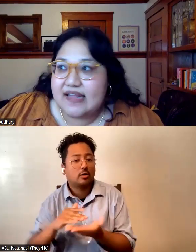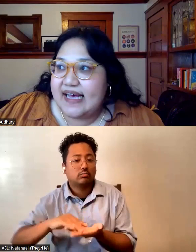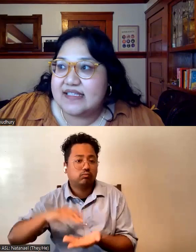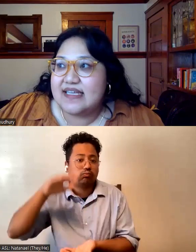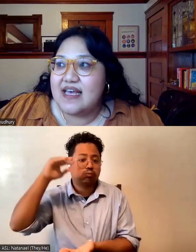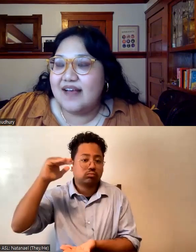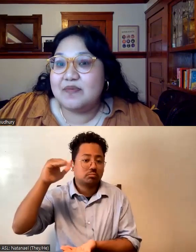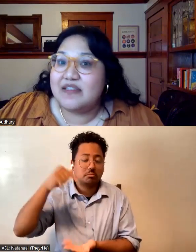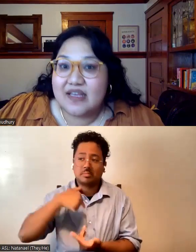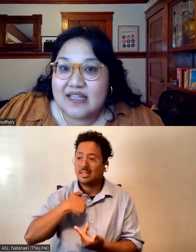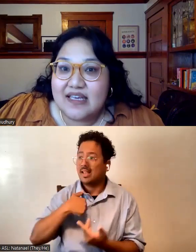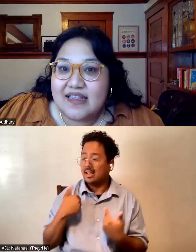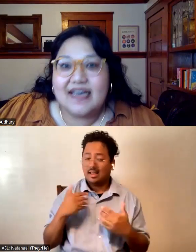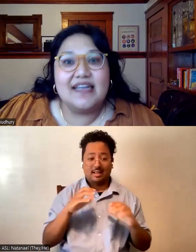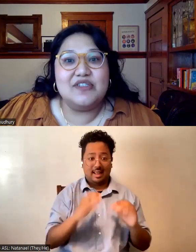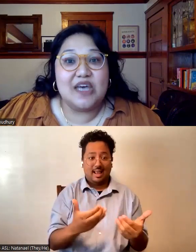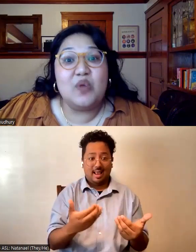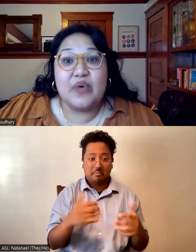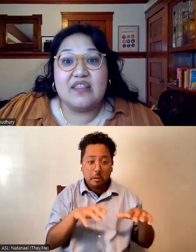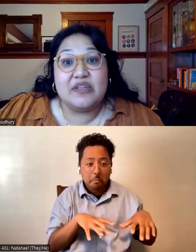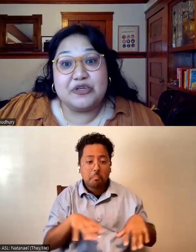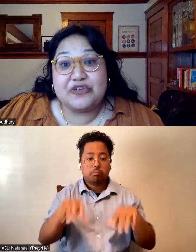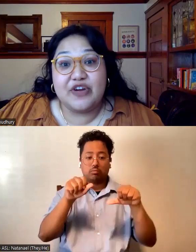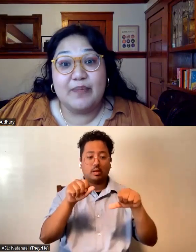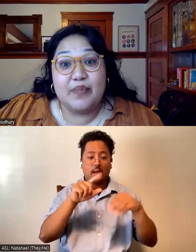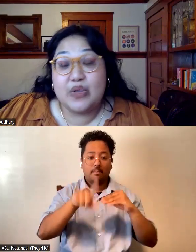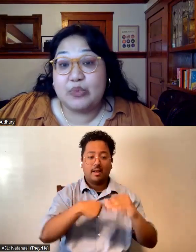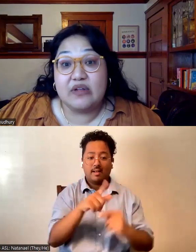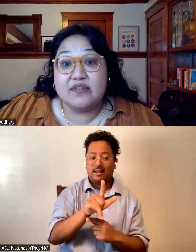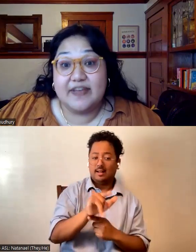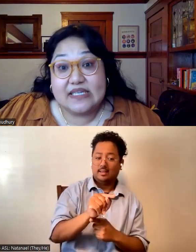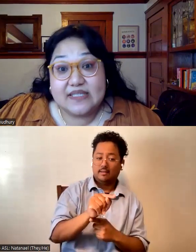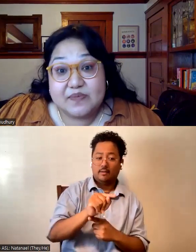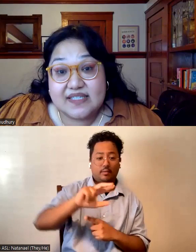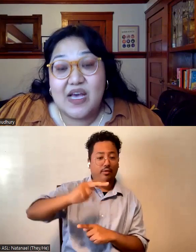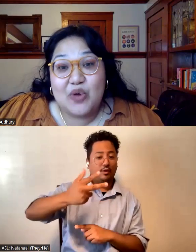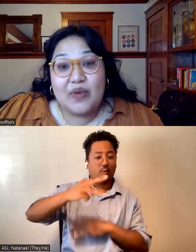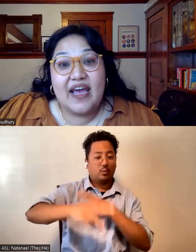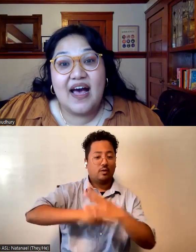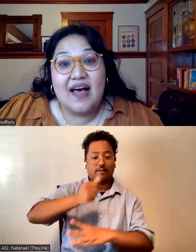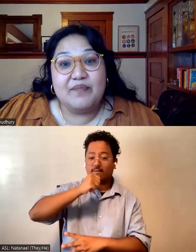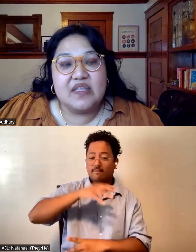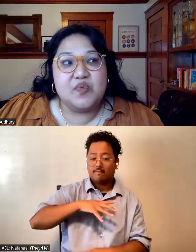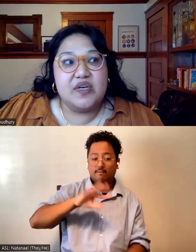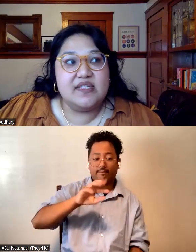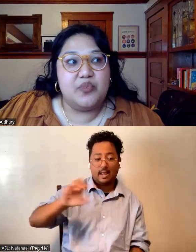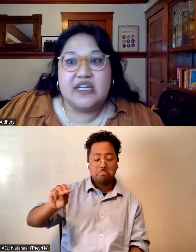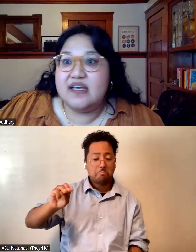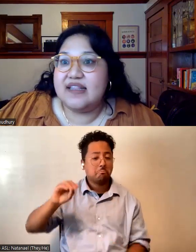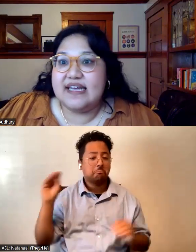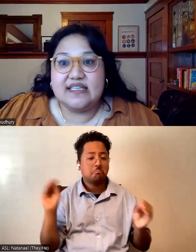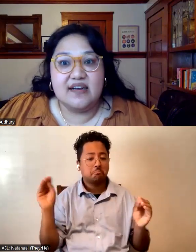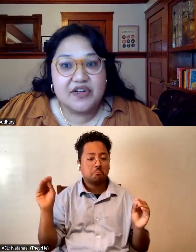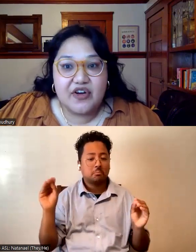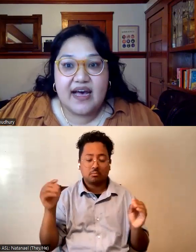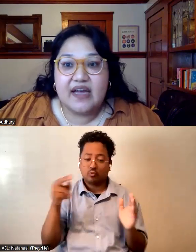had a class specifically that dealt with the literature from third world feminisms, right? This was reading